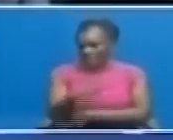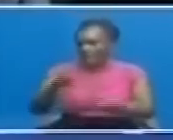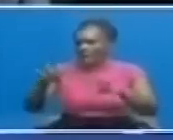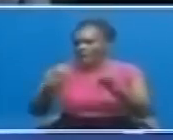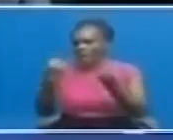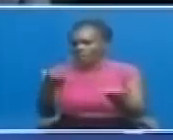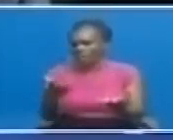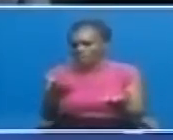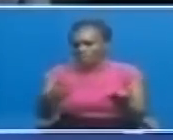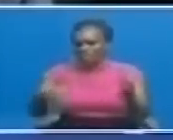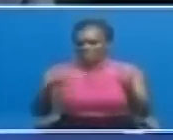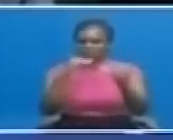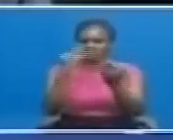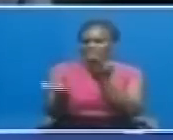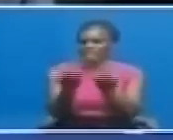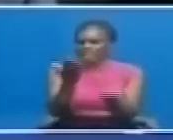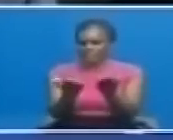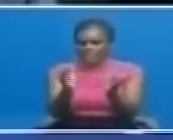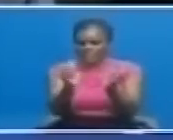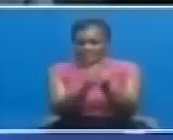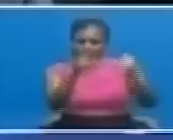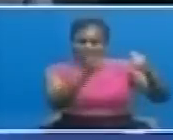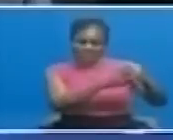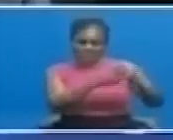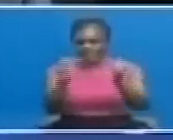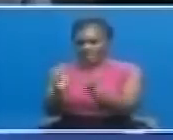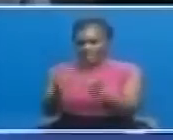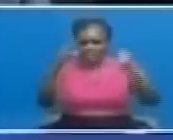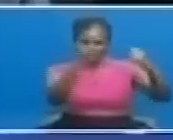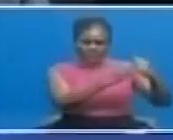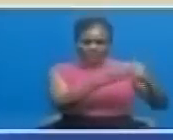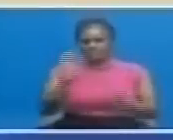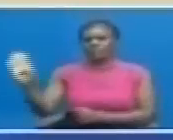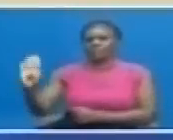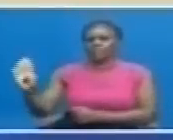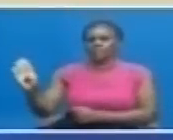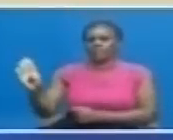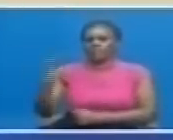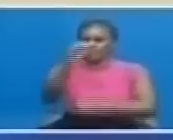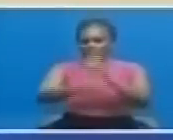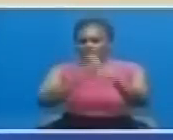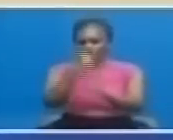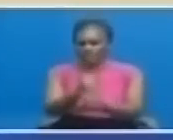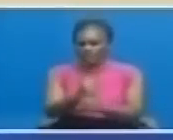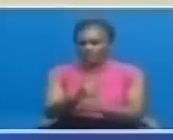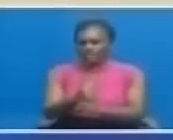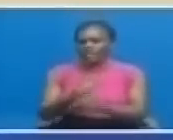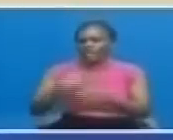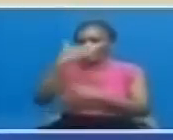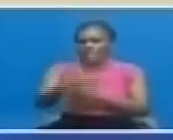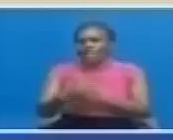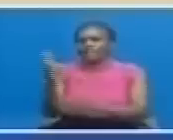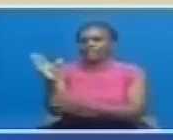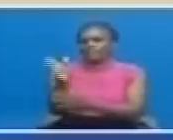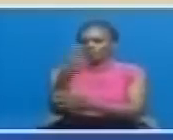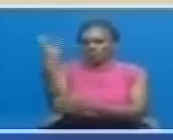aggregating an average of about 17 to 18 billion per annum. The coalition will next Wednesday